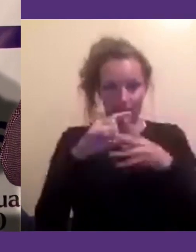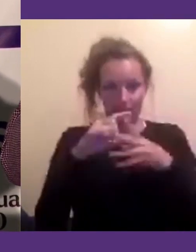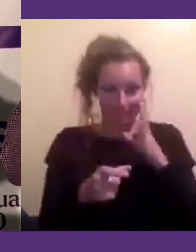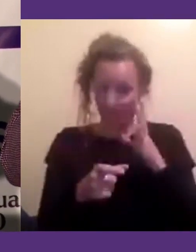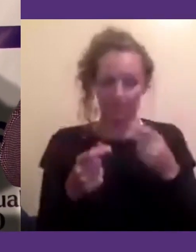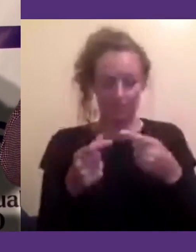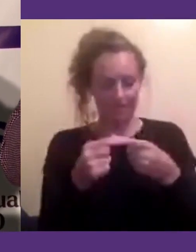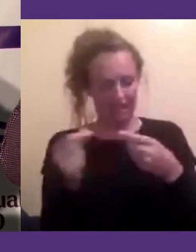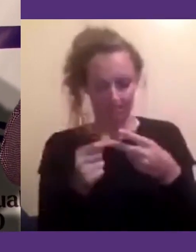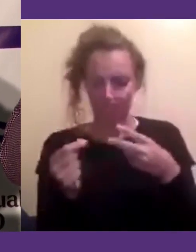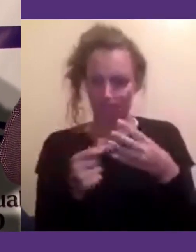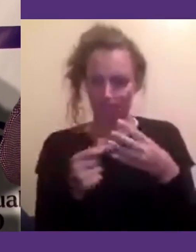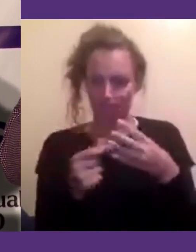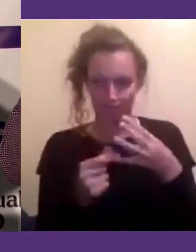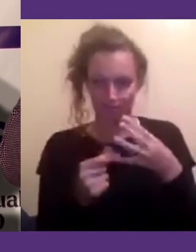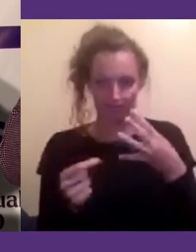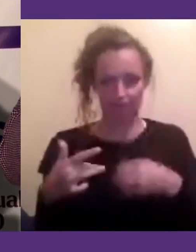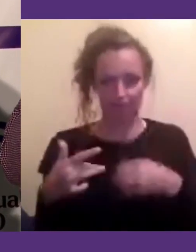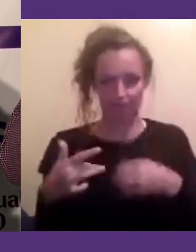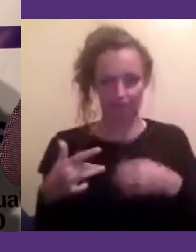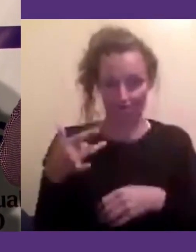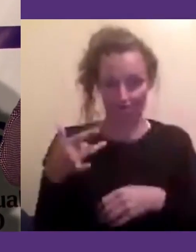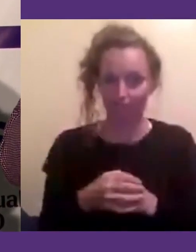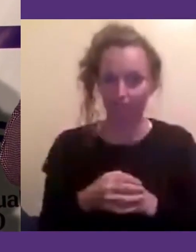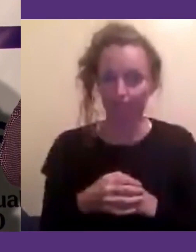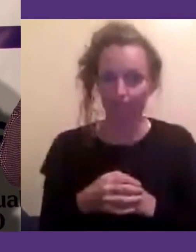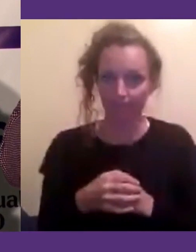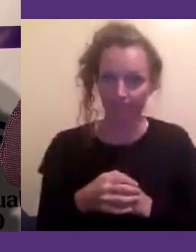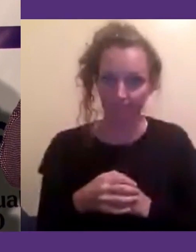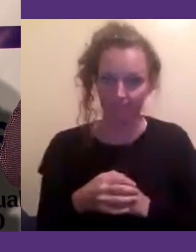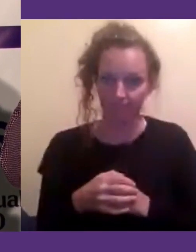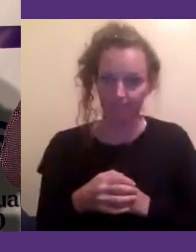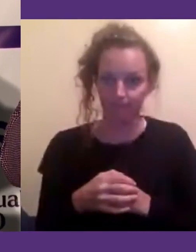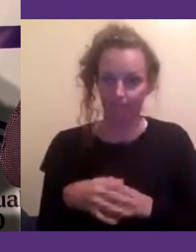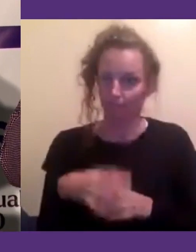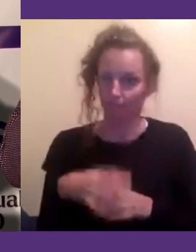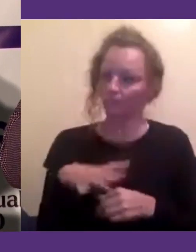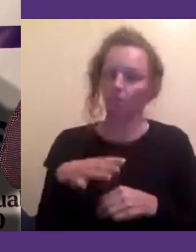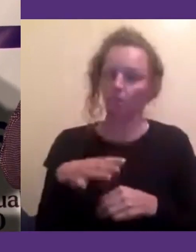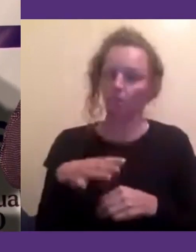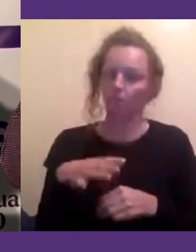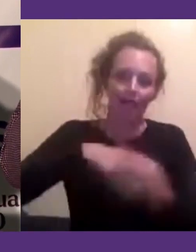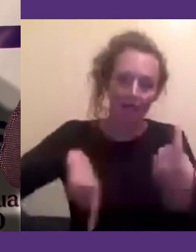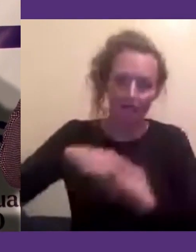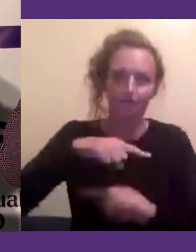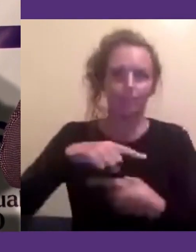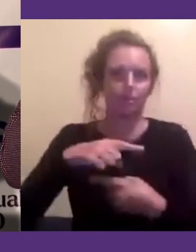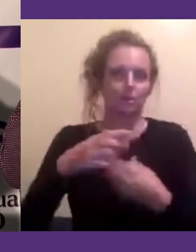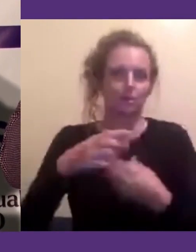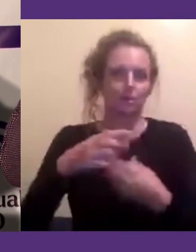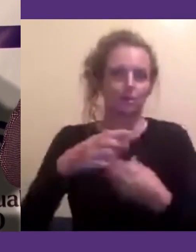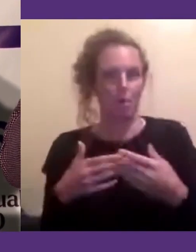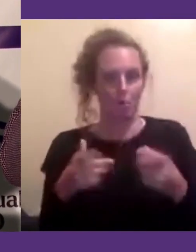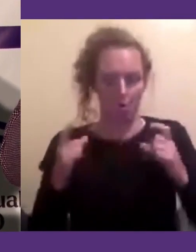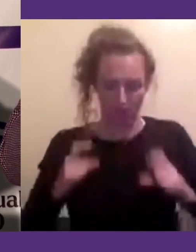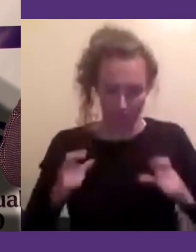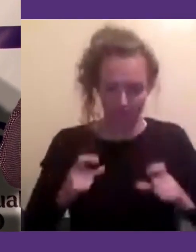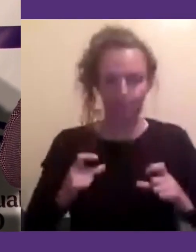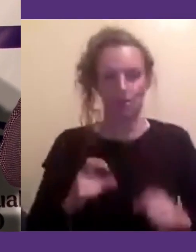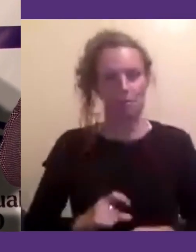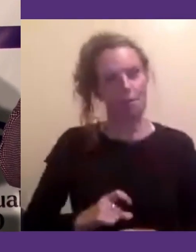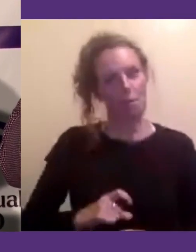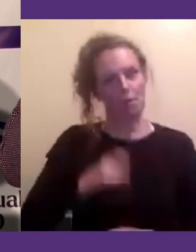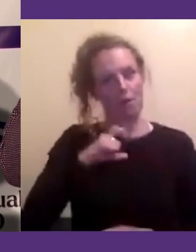just be more comfortable and confident. We do a lot of training, and I think that, you know, in that training, we just, more than anything, want people